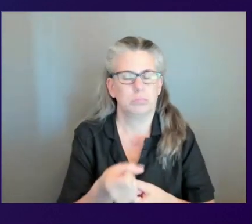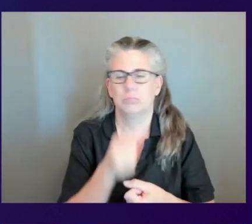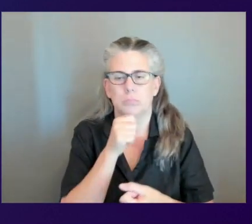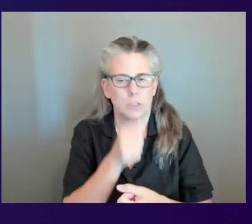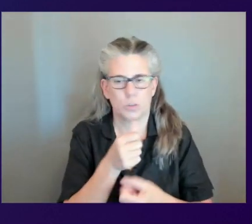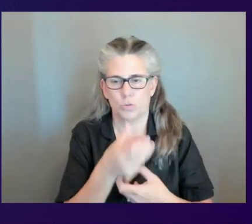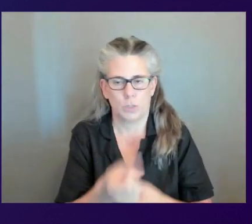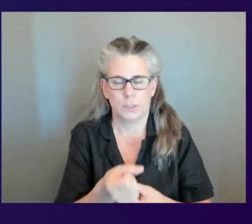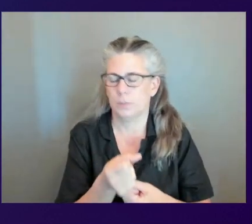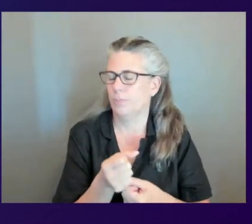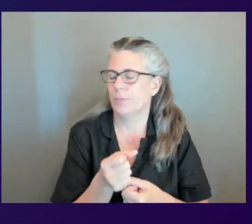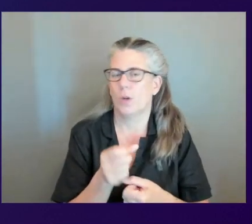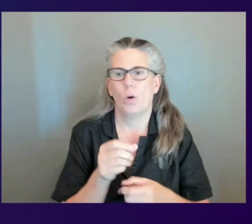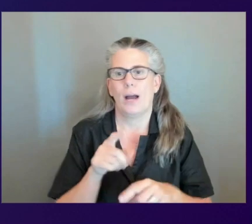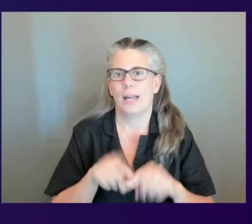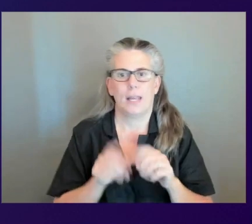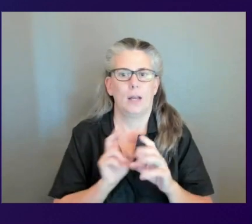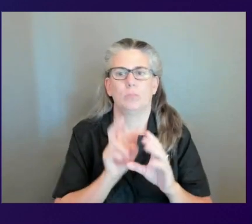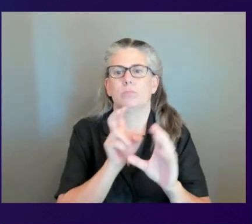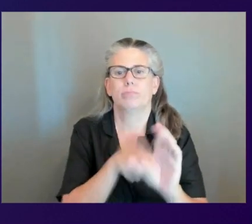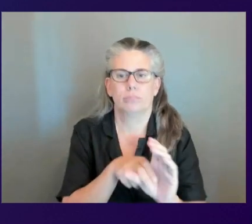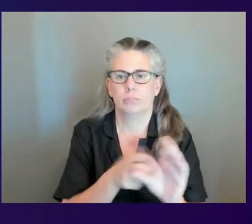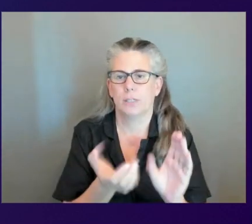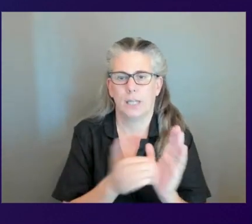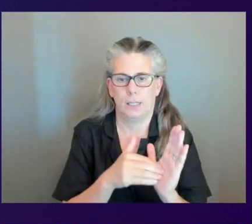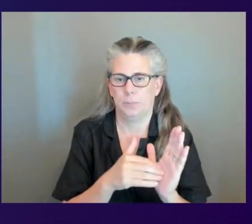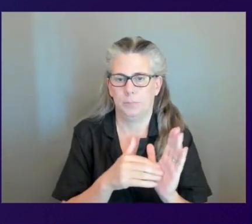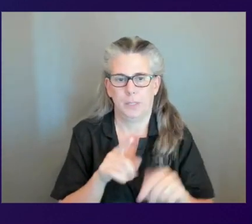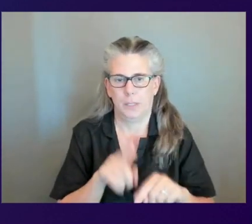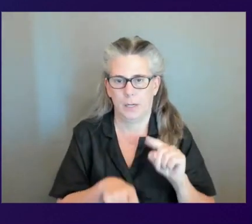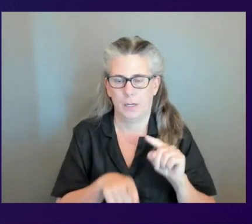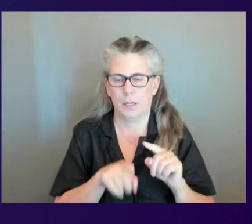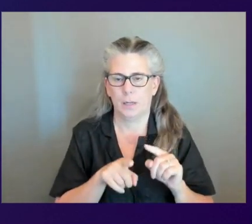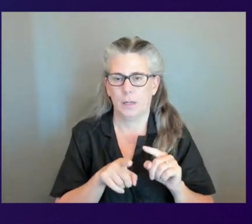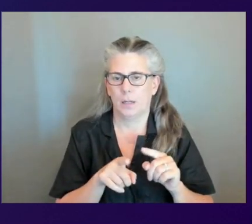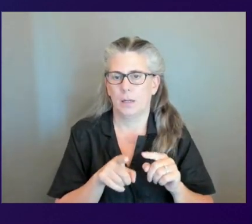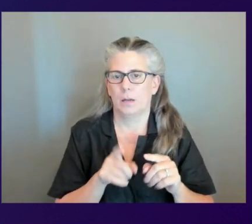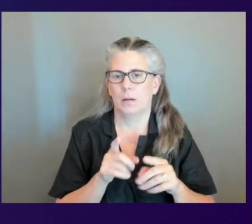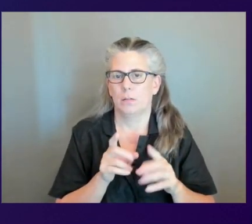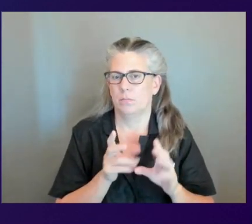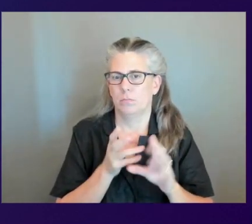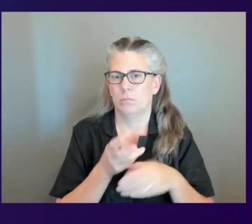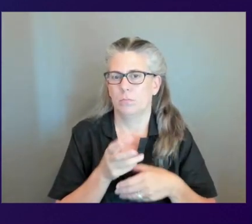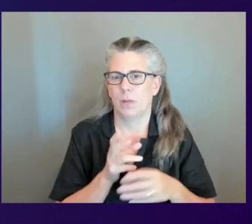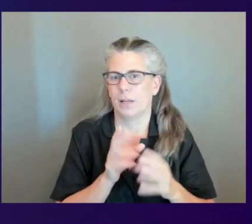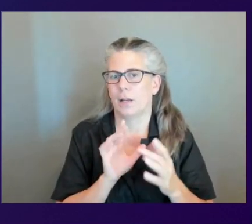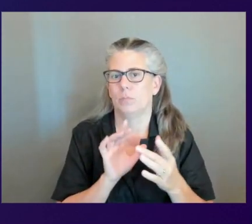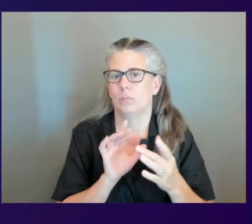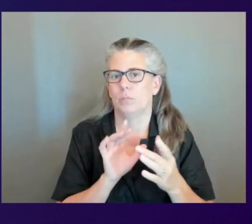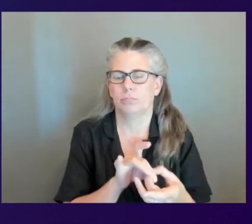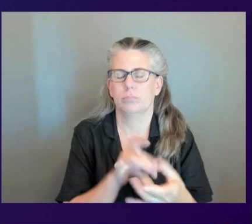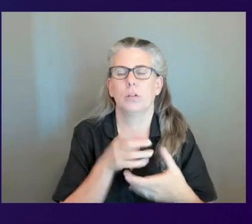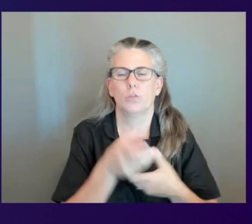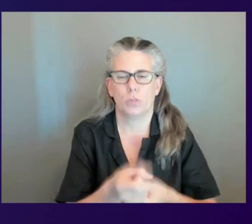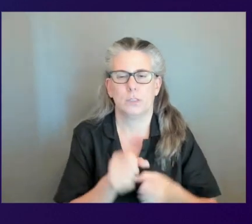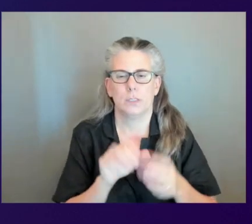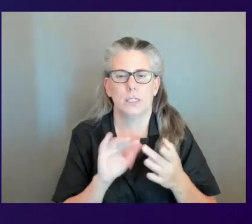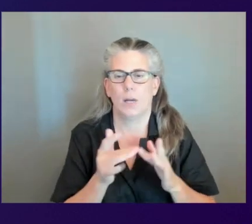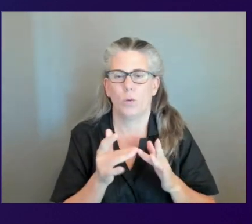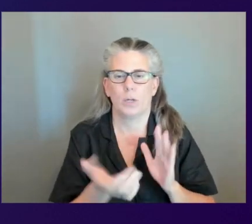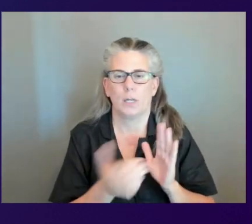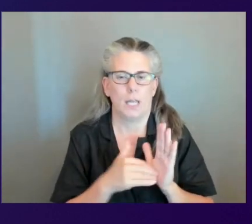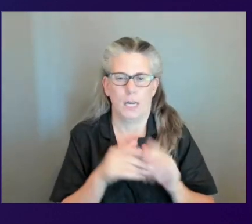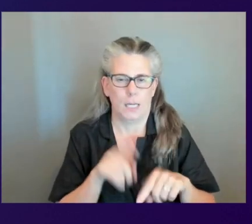So I can't jump back on until I get back onto the trusted network. Very nice. And as the admin,